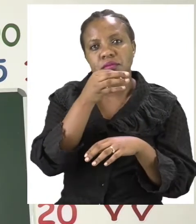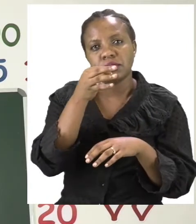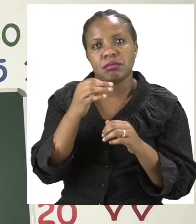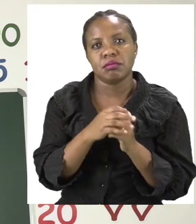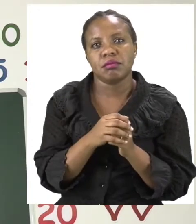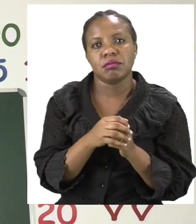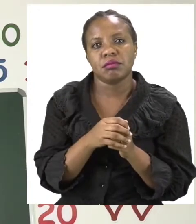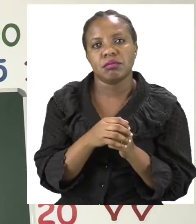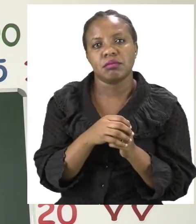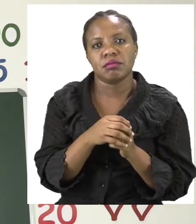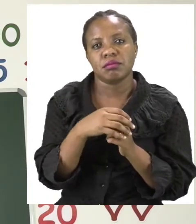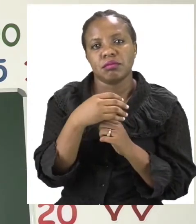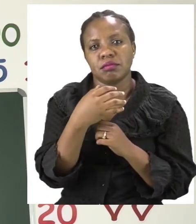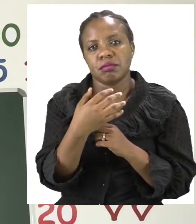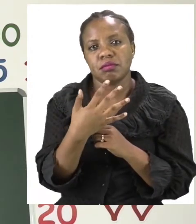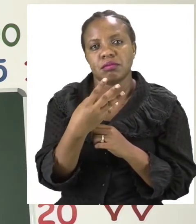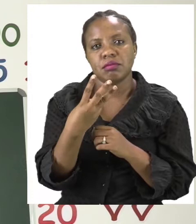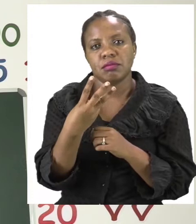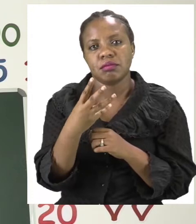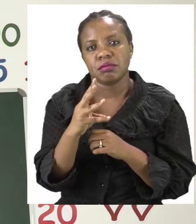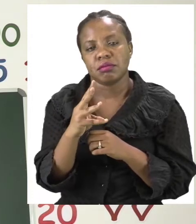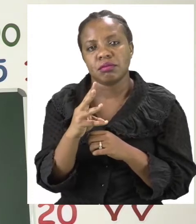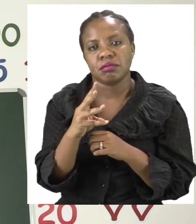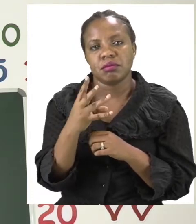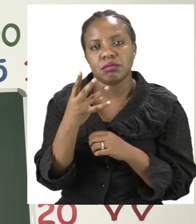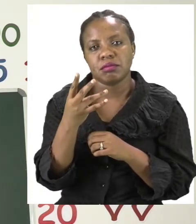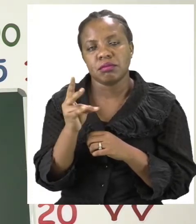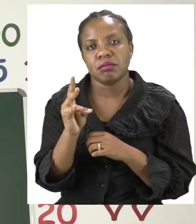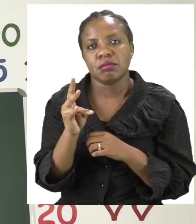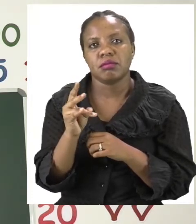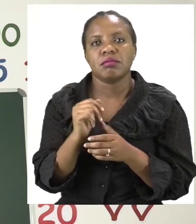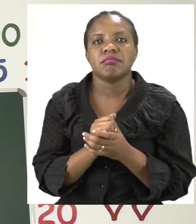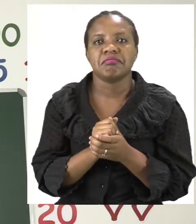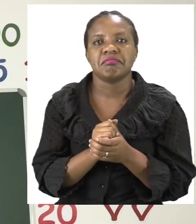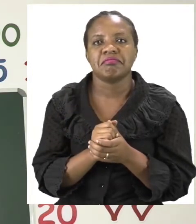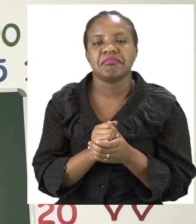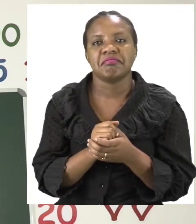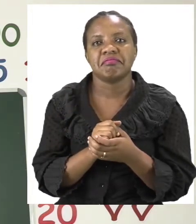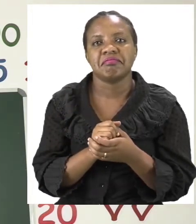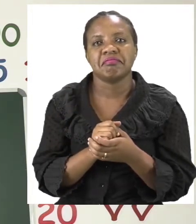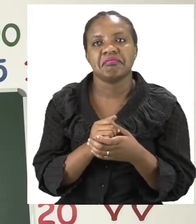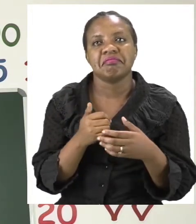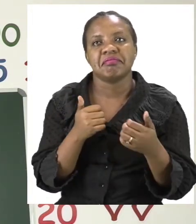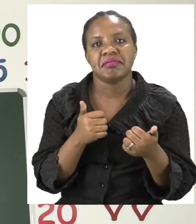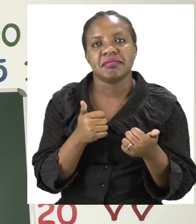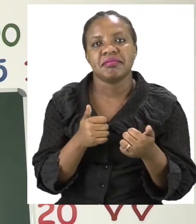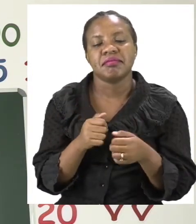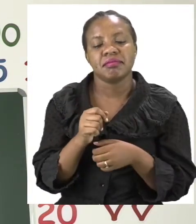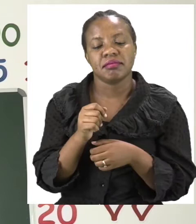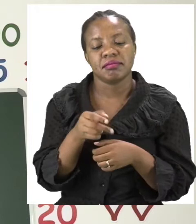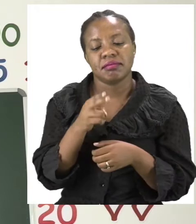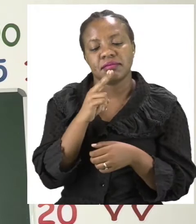4, 5, 6, 7. So they are